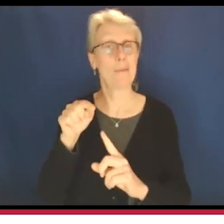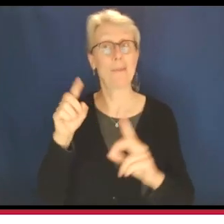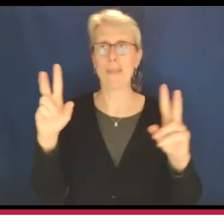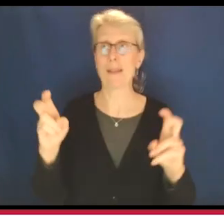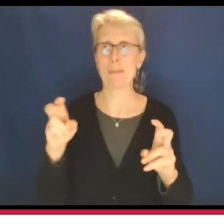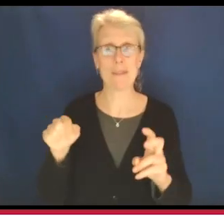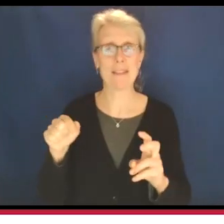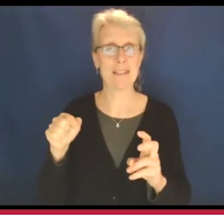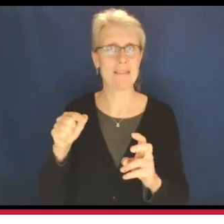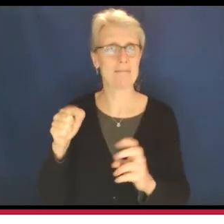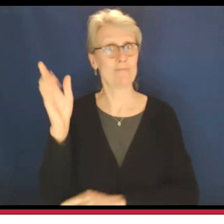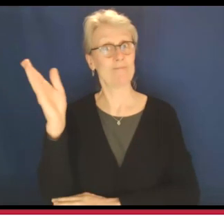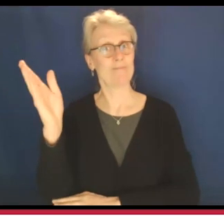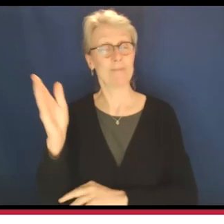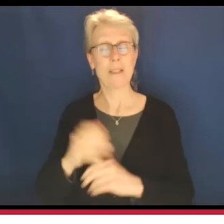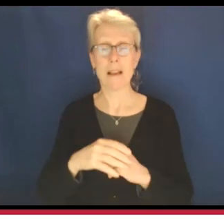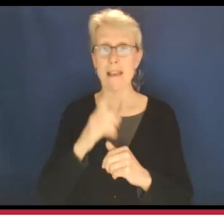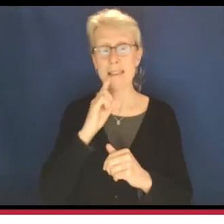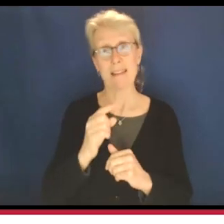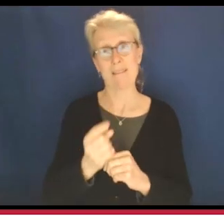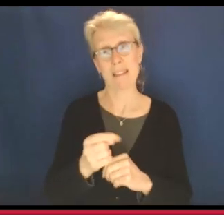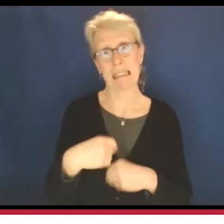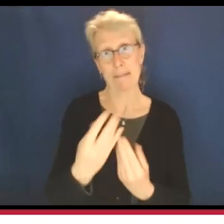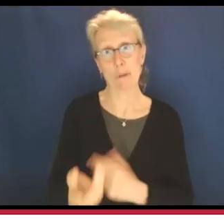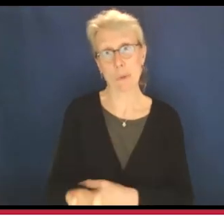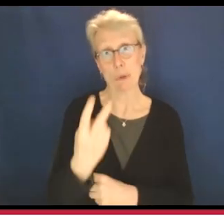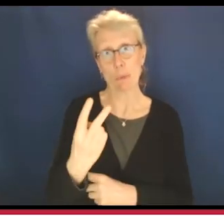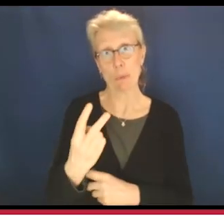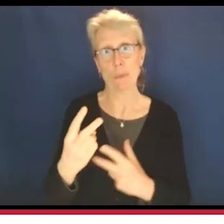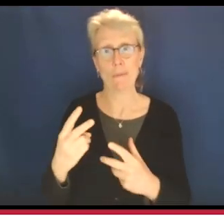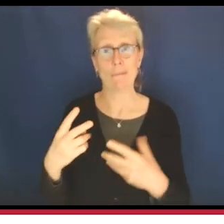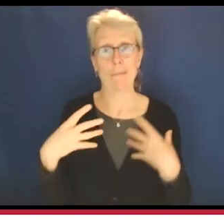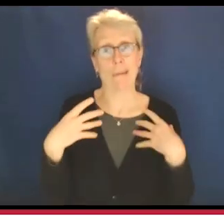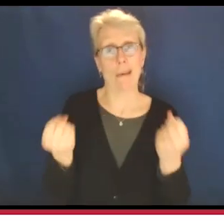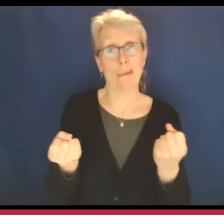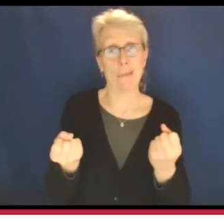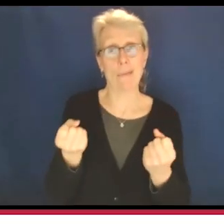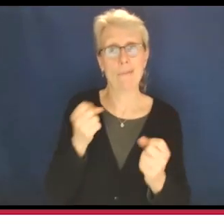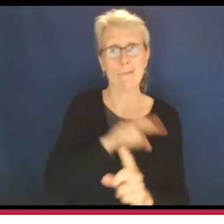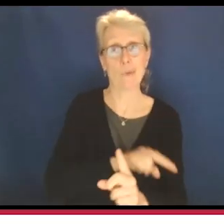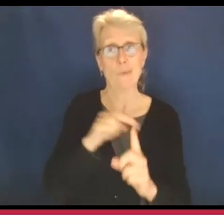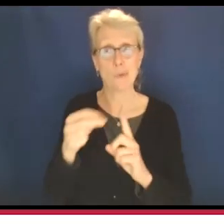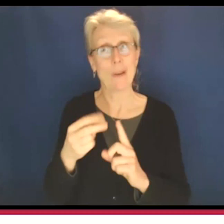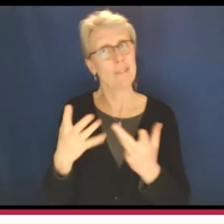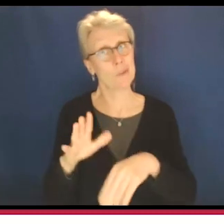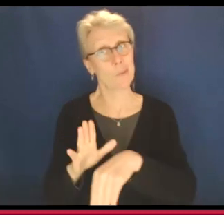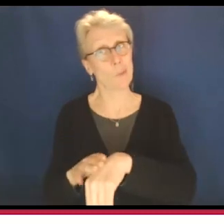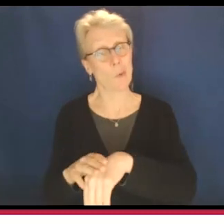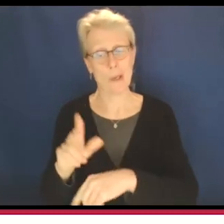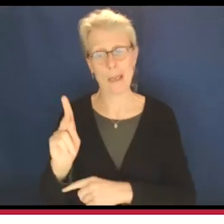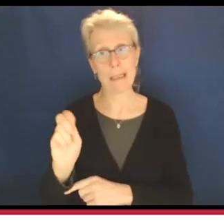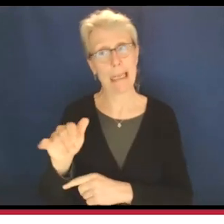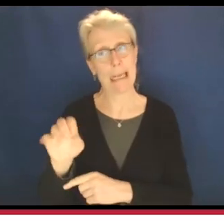series, I guess I've presented kind of a two health view, it seems. And I warned Kaylee that I'm a bit of a two